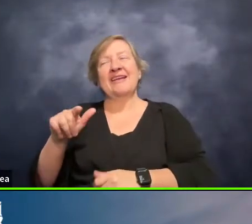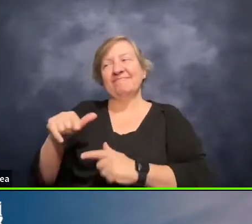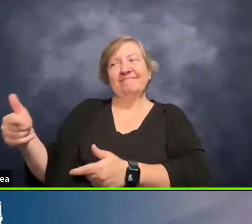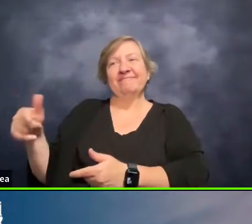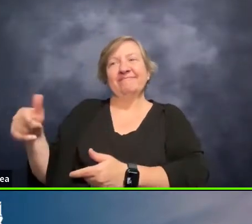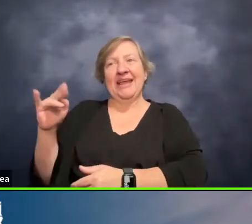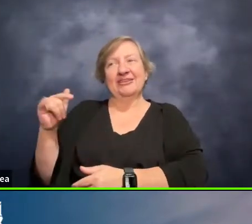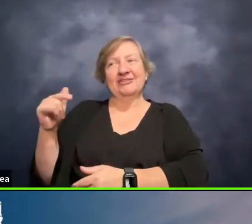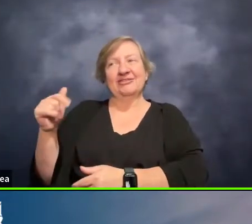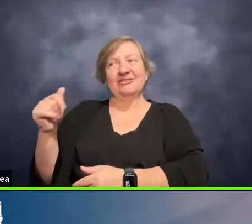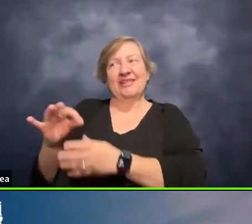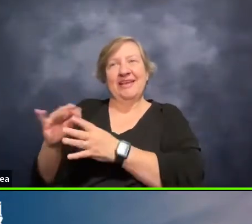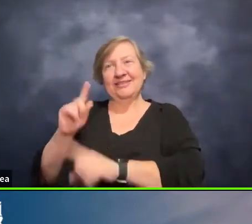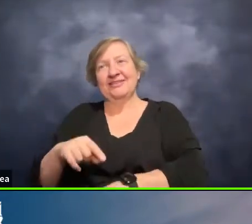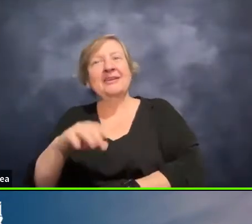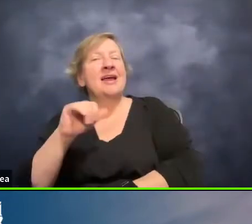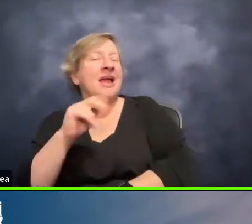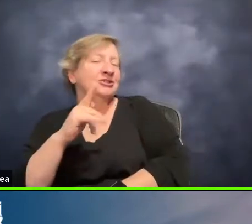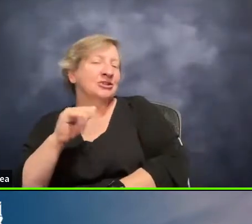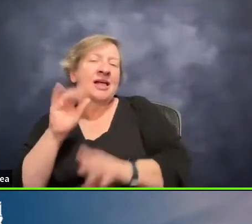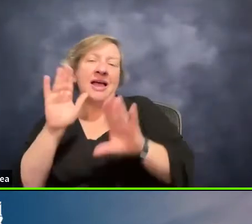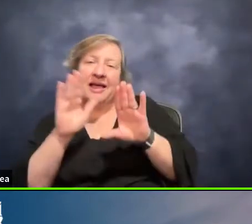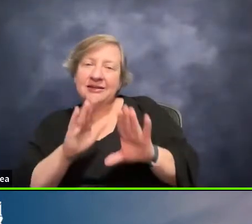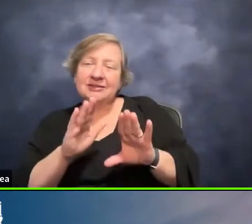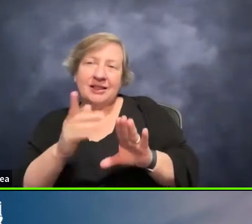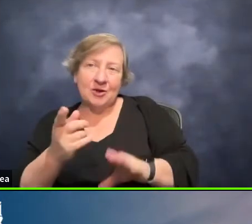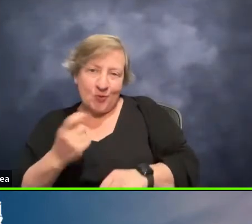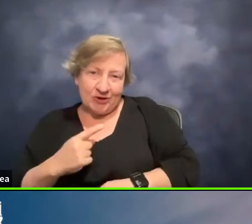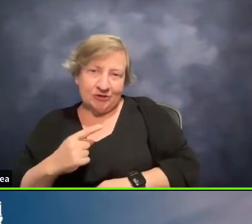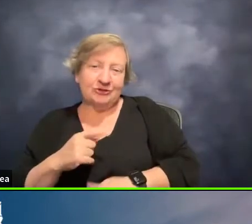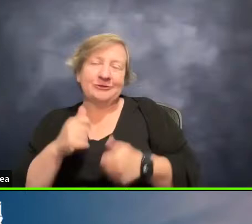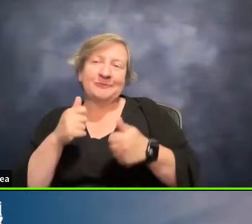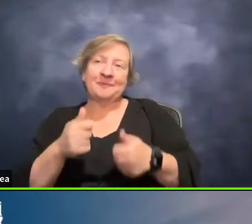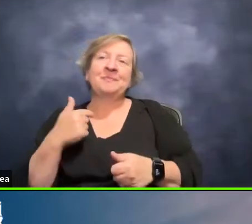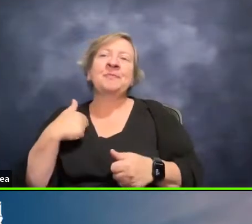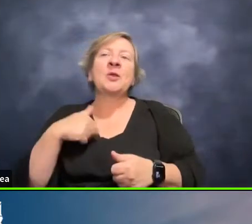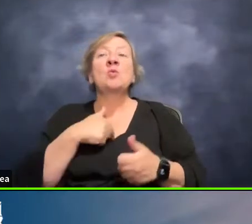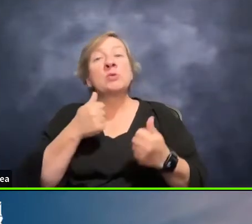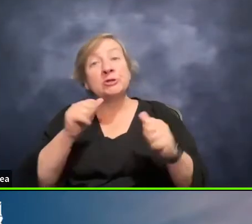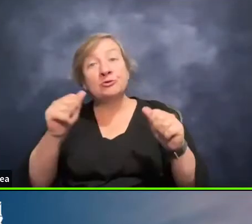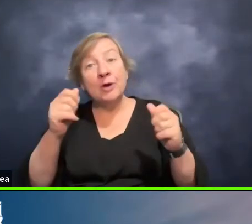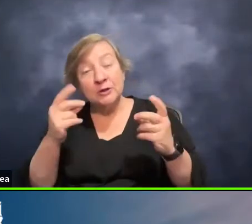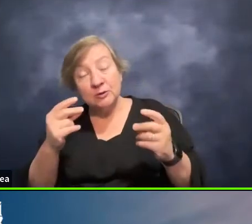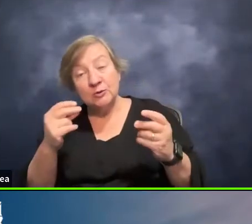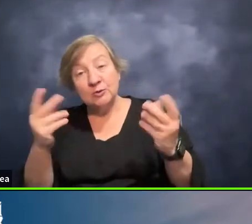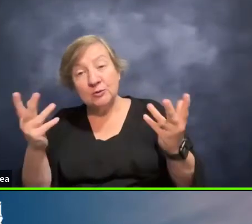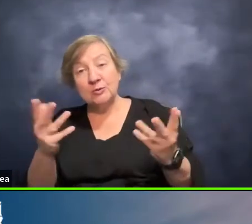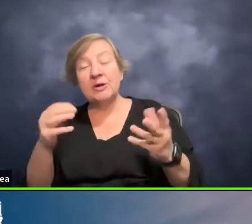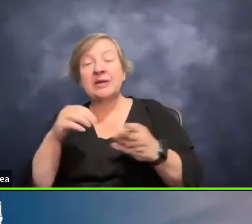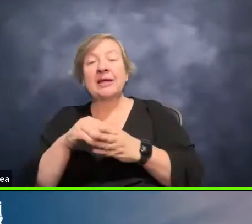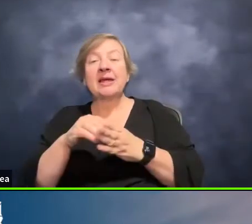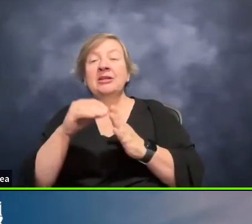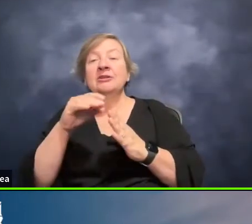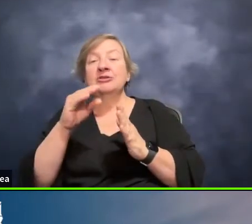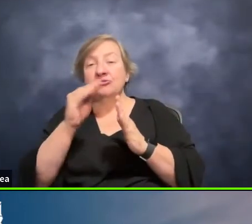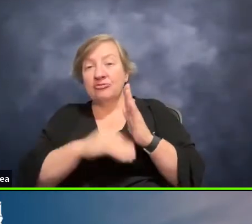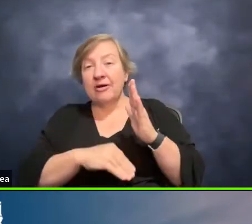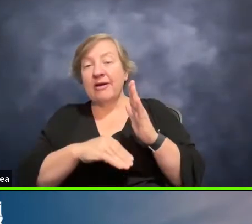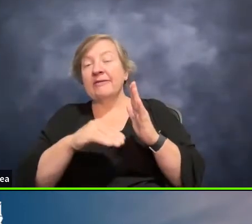That's an excellent question. What we have tried to do in the draft supplemental